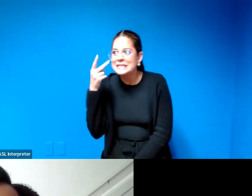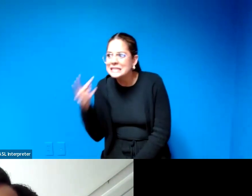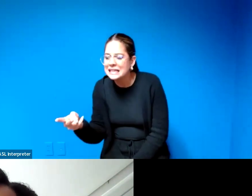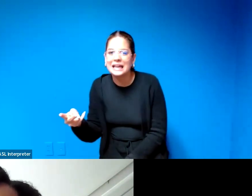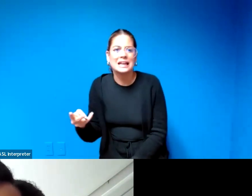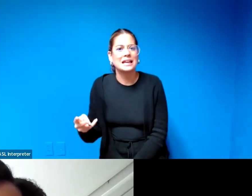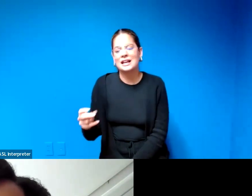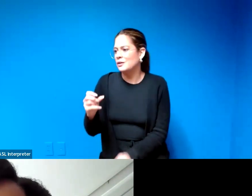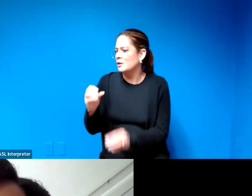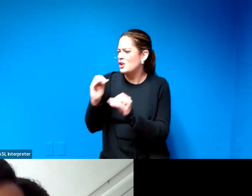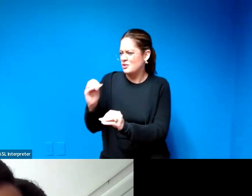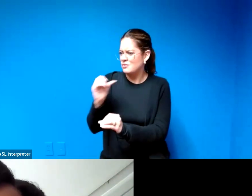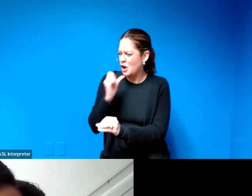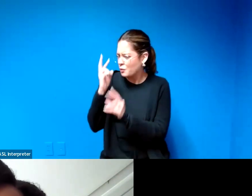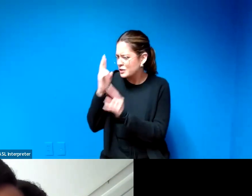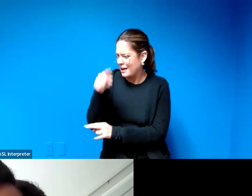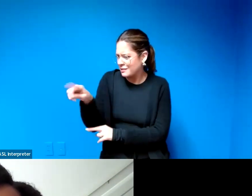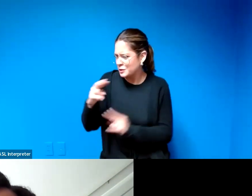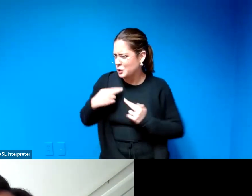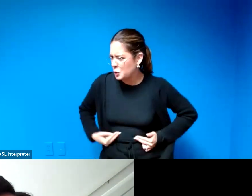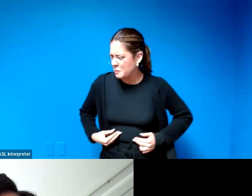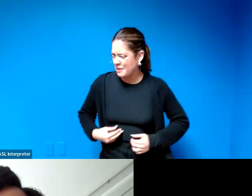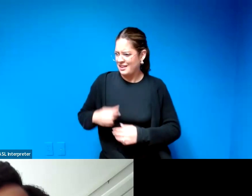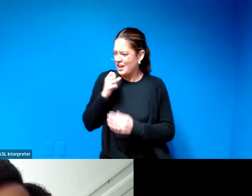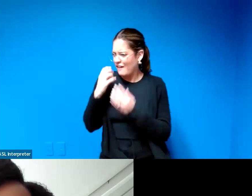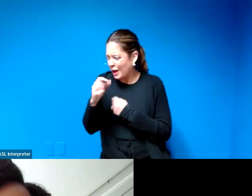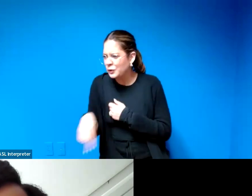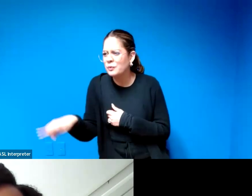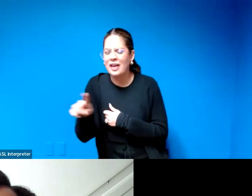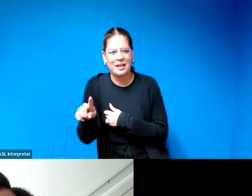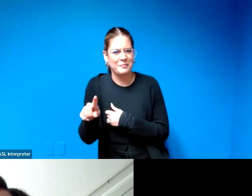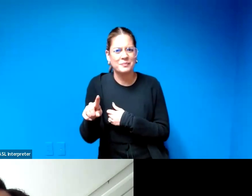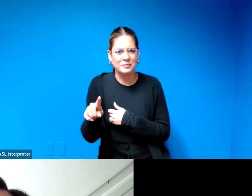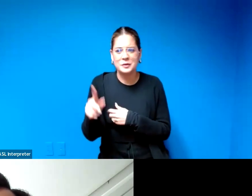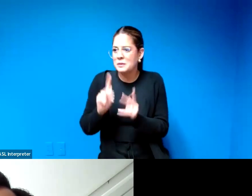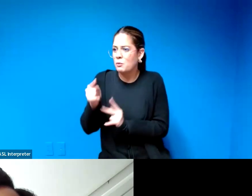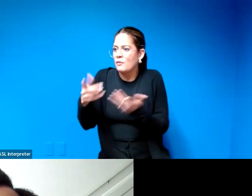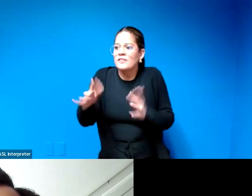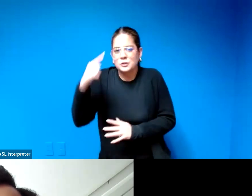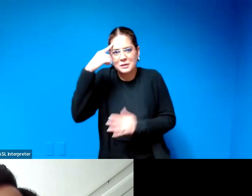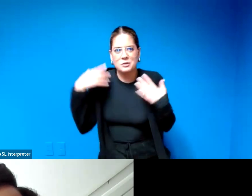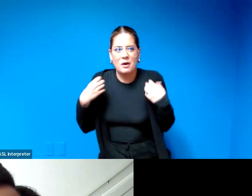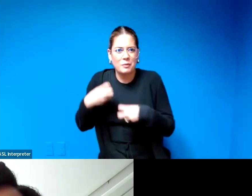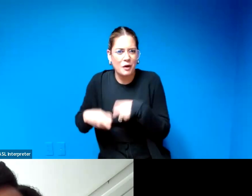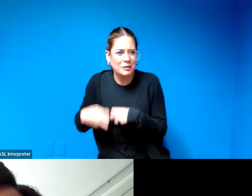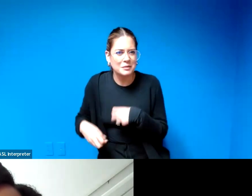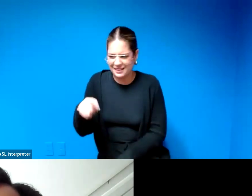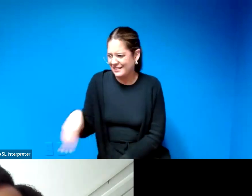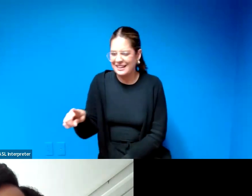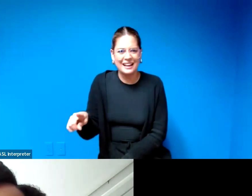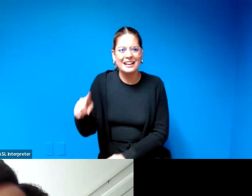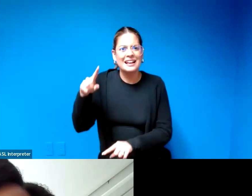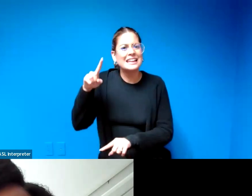and dehumanizing people with lived experience. And this idea that people with lived experience do not have the ability